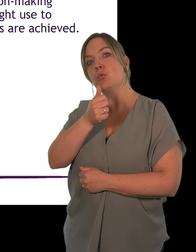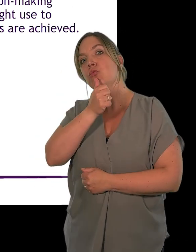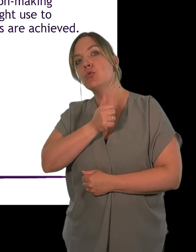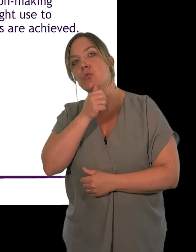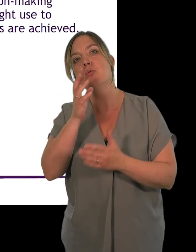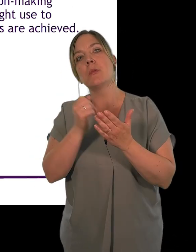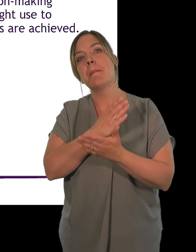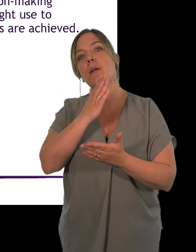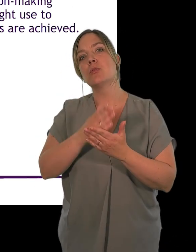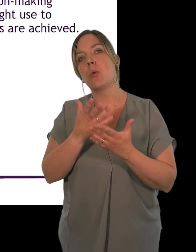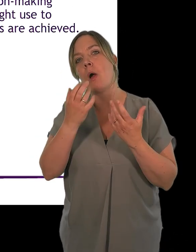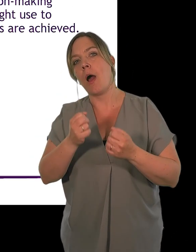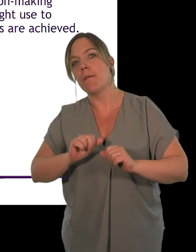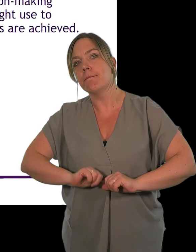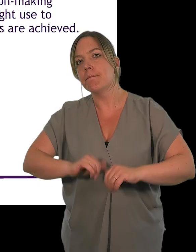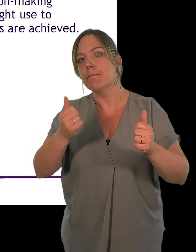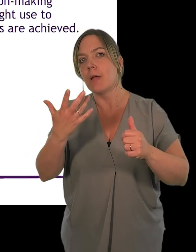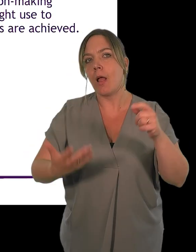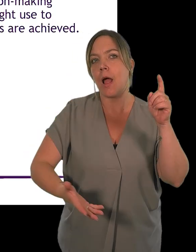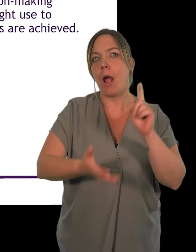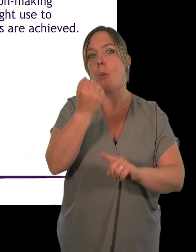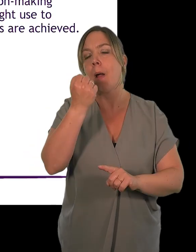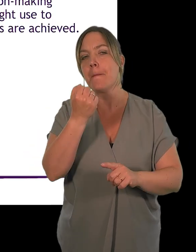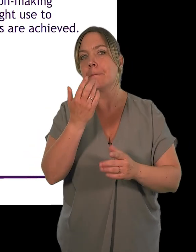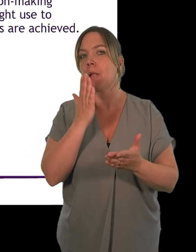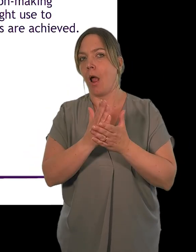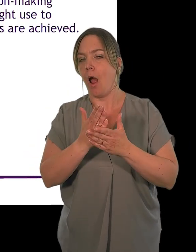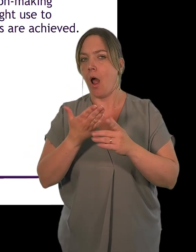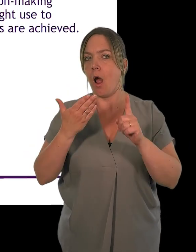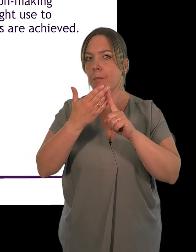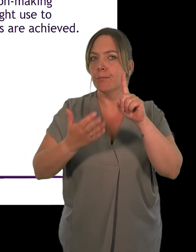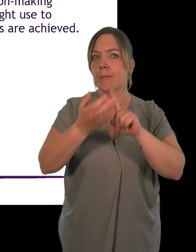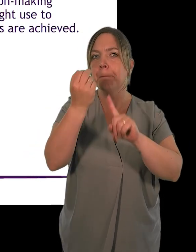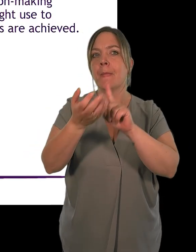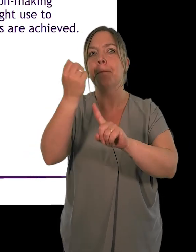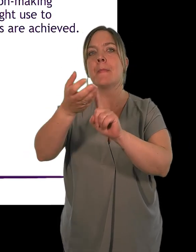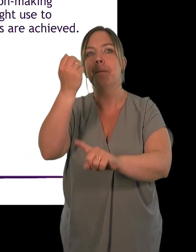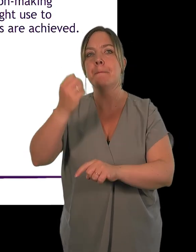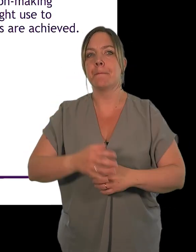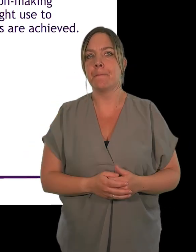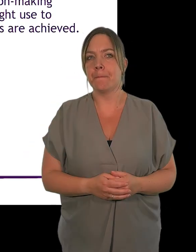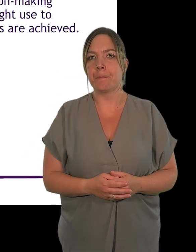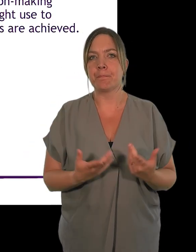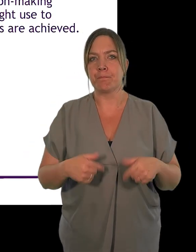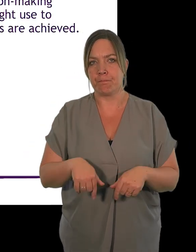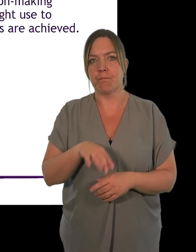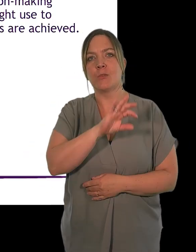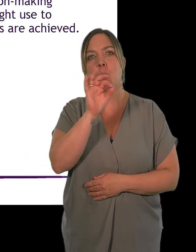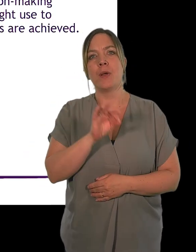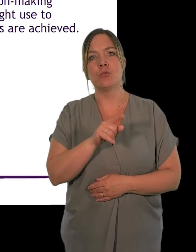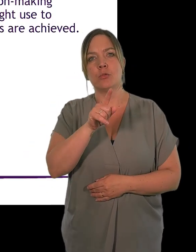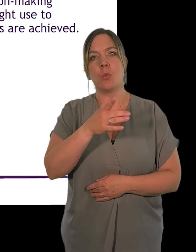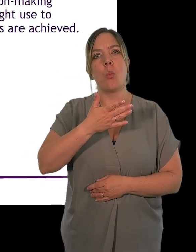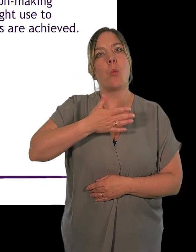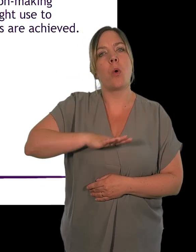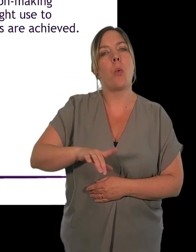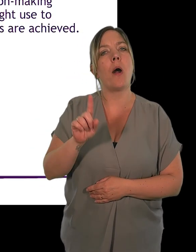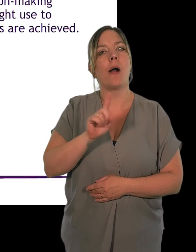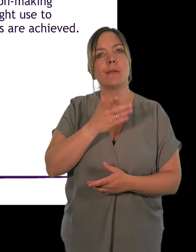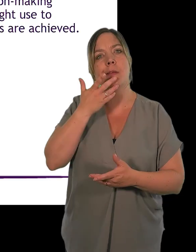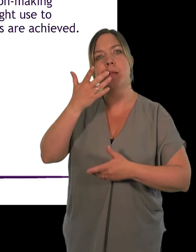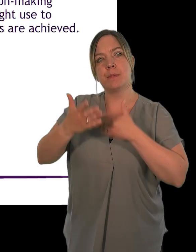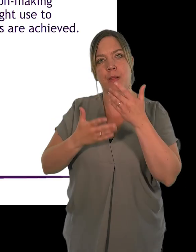to ensure that effective outcomes are achieved. So, for this question, you are required to